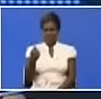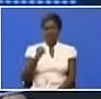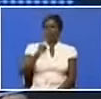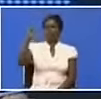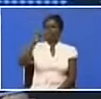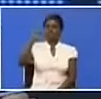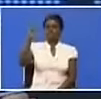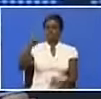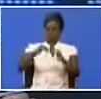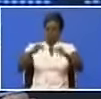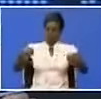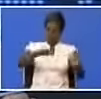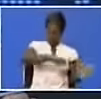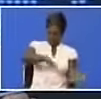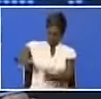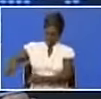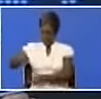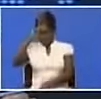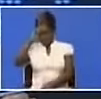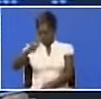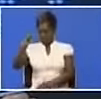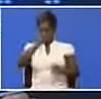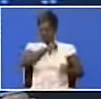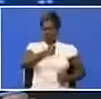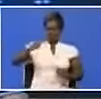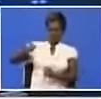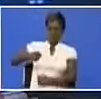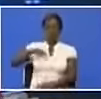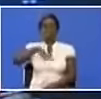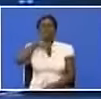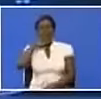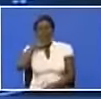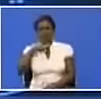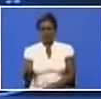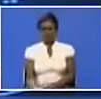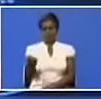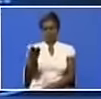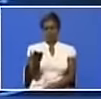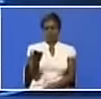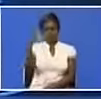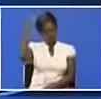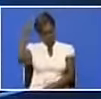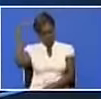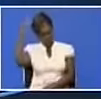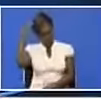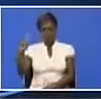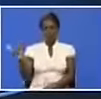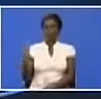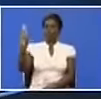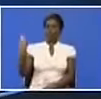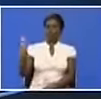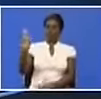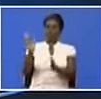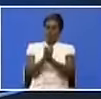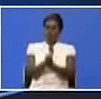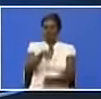political and religious differences to honor the soldiers who fell during the terror attack at Elade inside Somalia, as President Uhuru Kenyatta